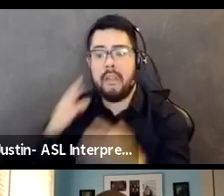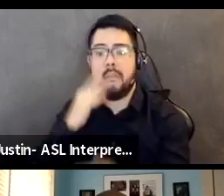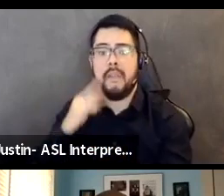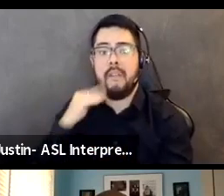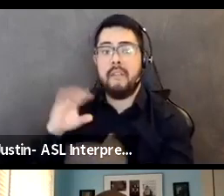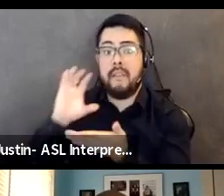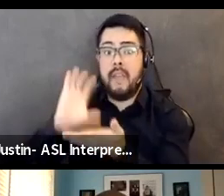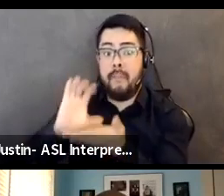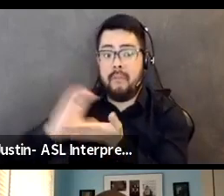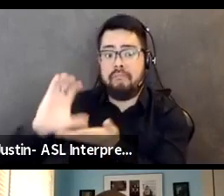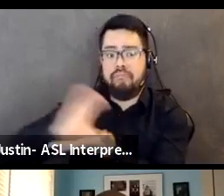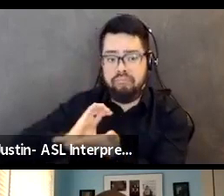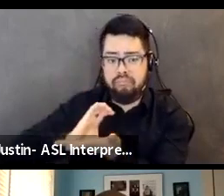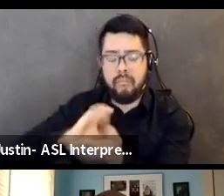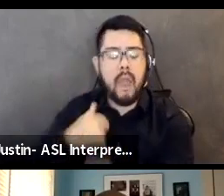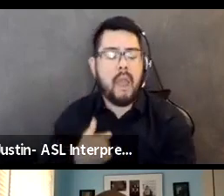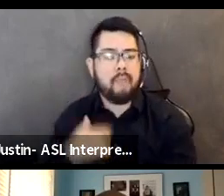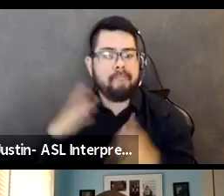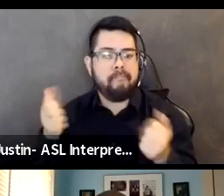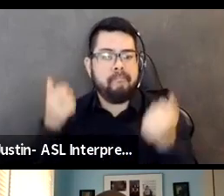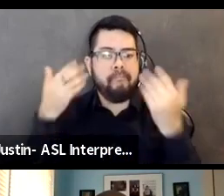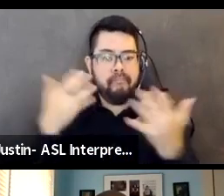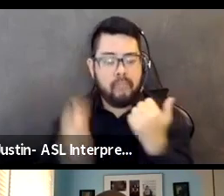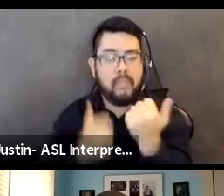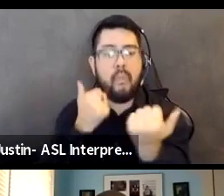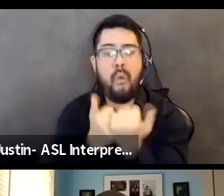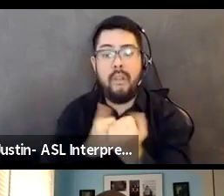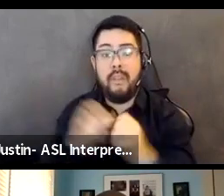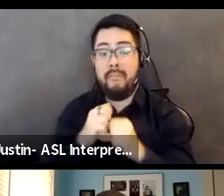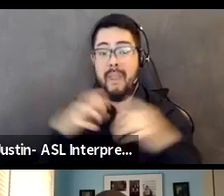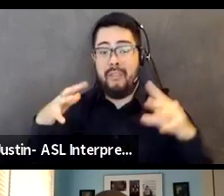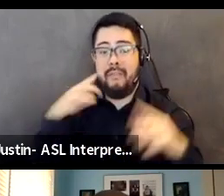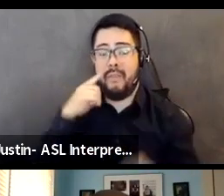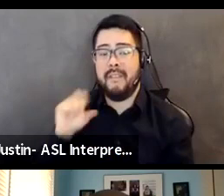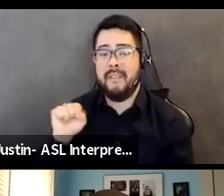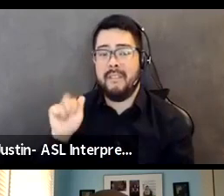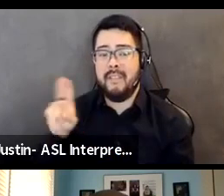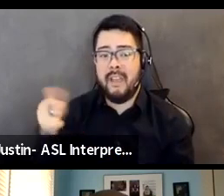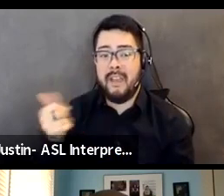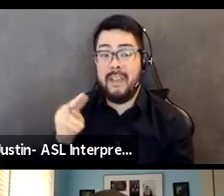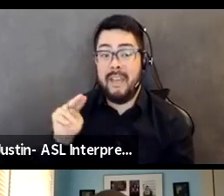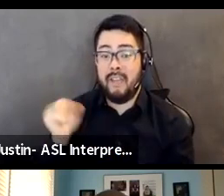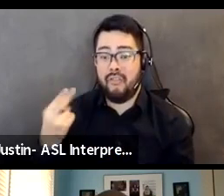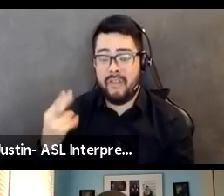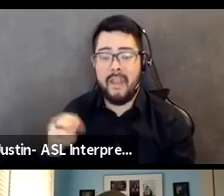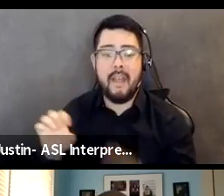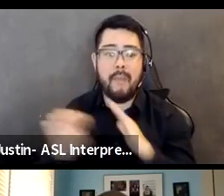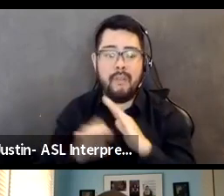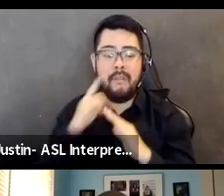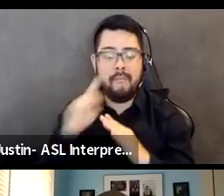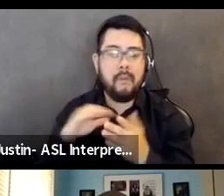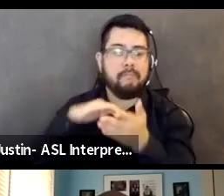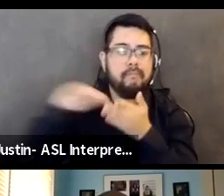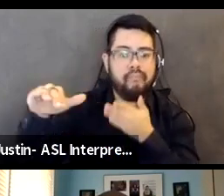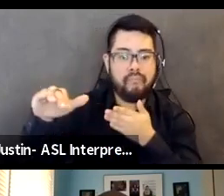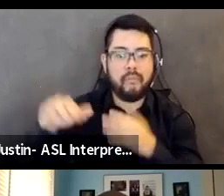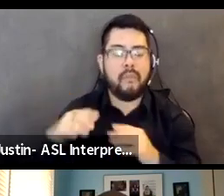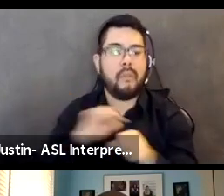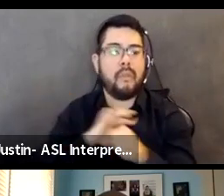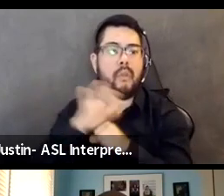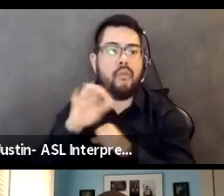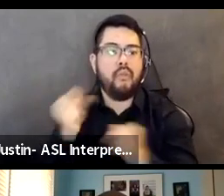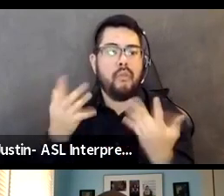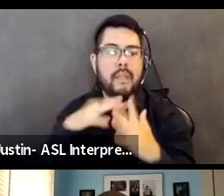improvements i strongly support the expansion of saganash elementary to help relieve the overcrowding i again kindly